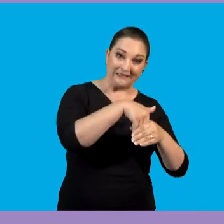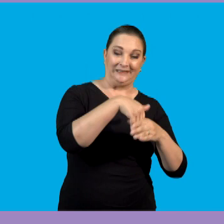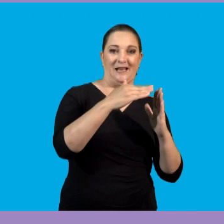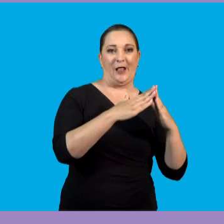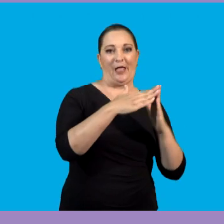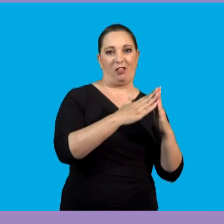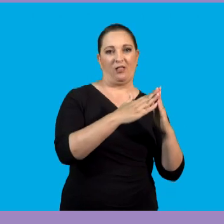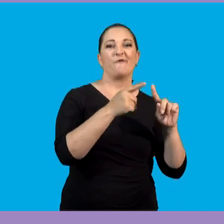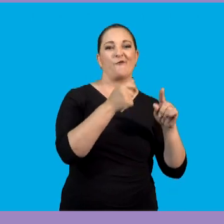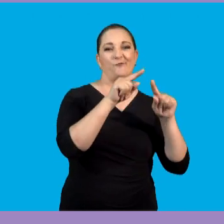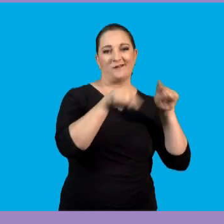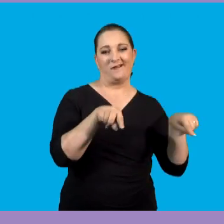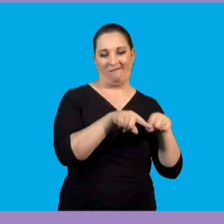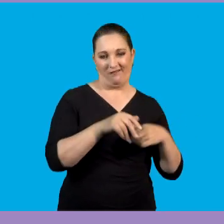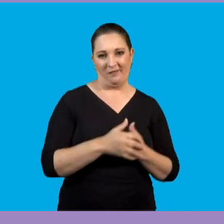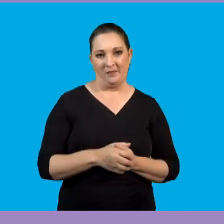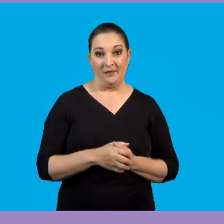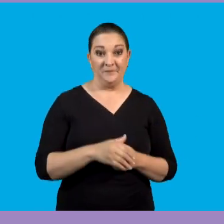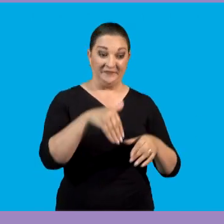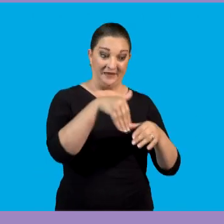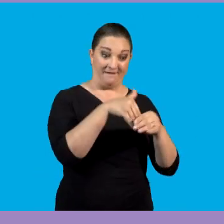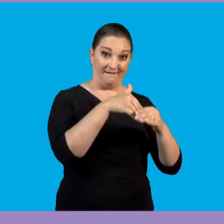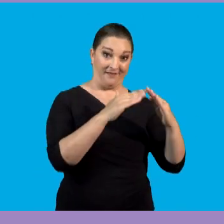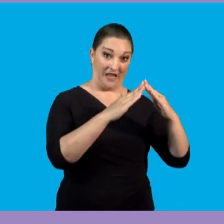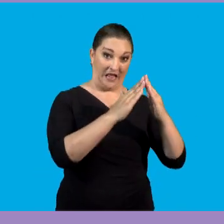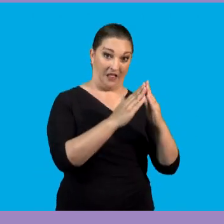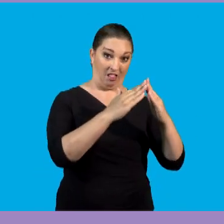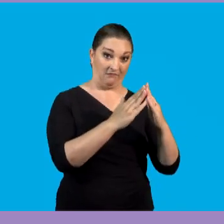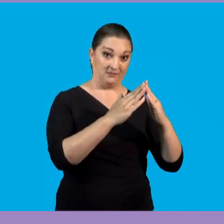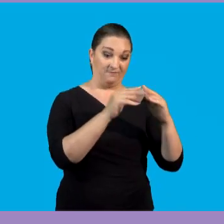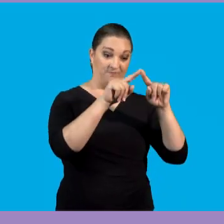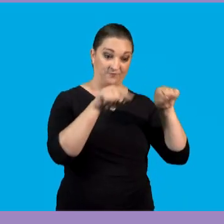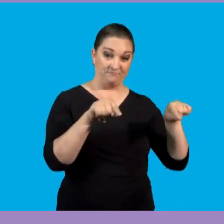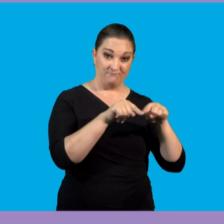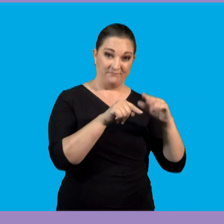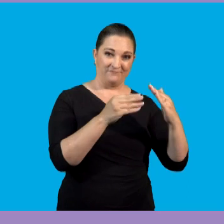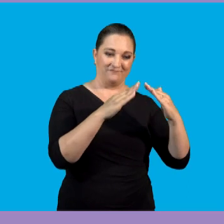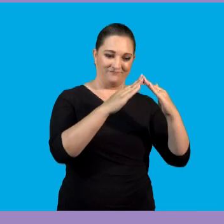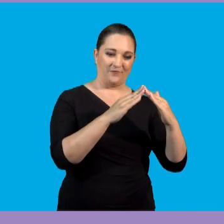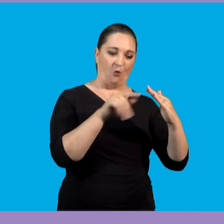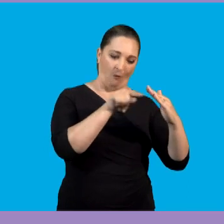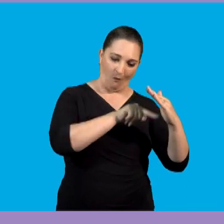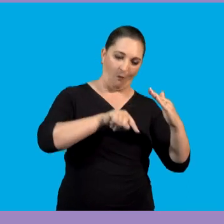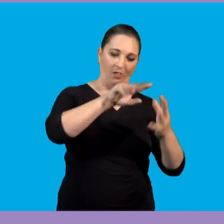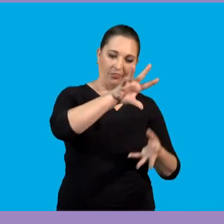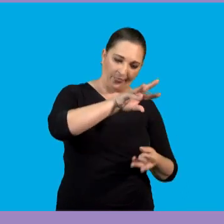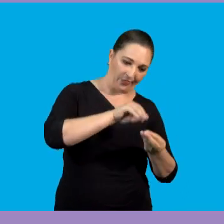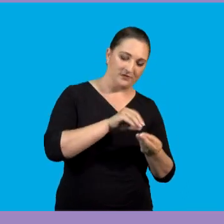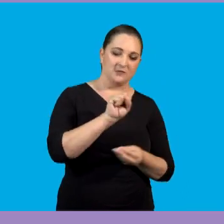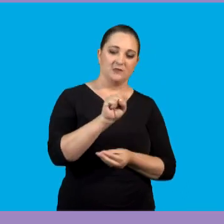interior angles of a triangle, and the interior angles of a triangle are